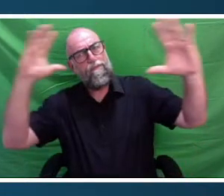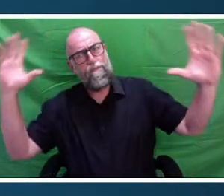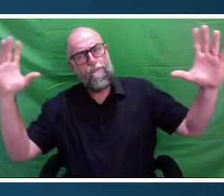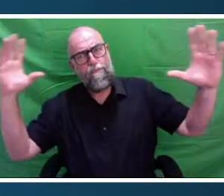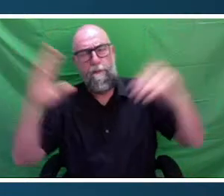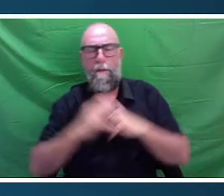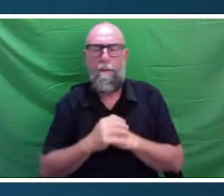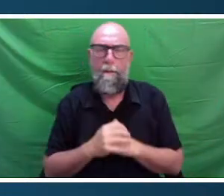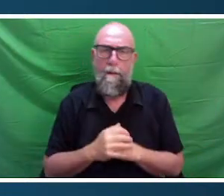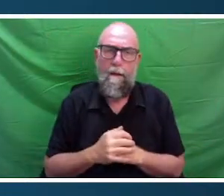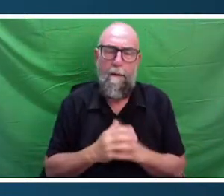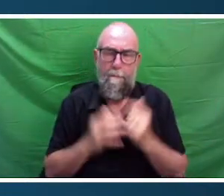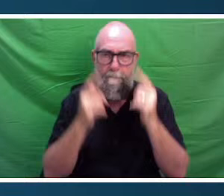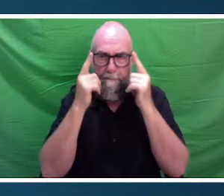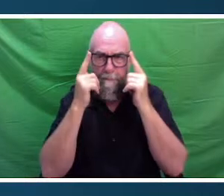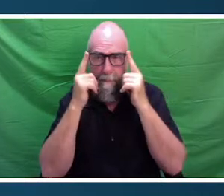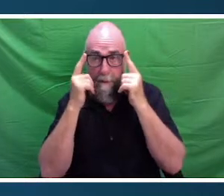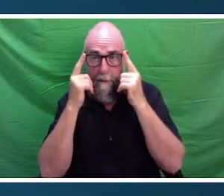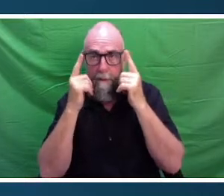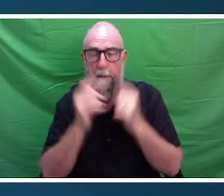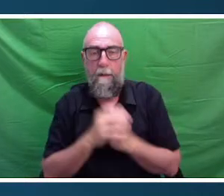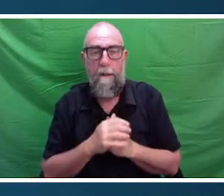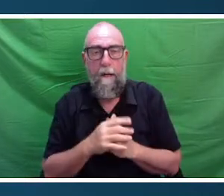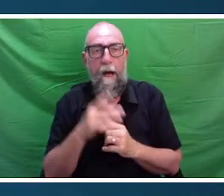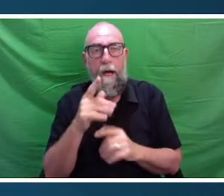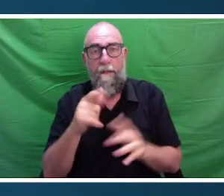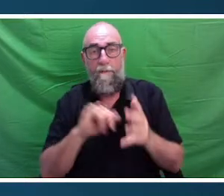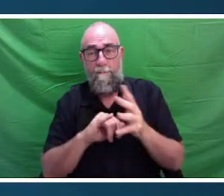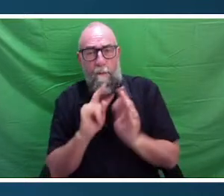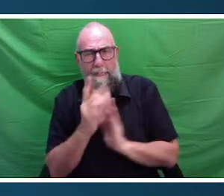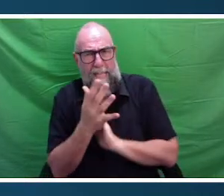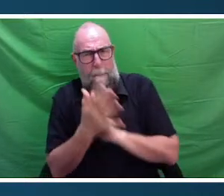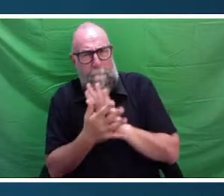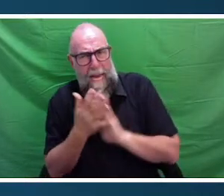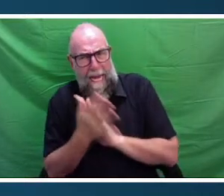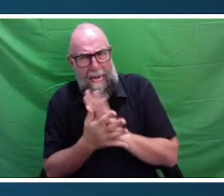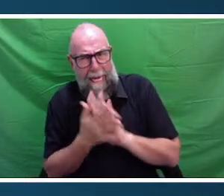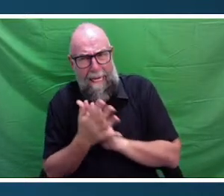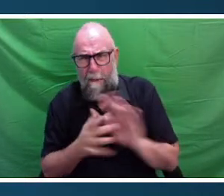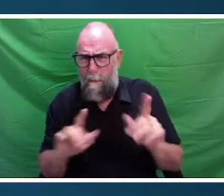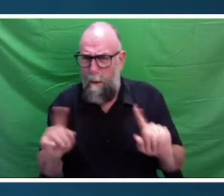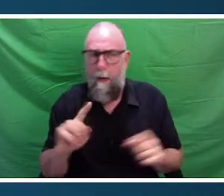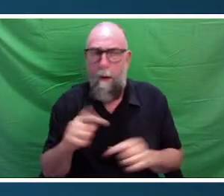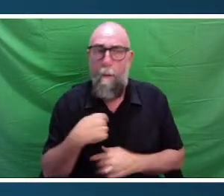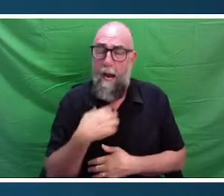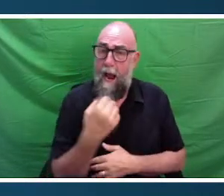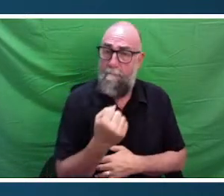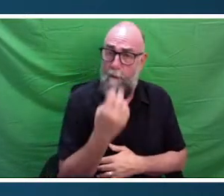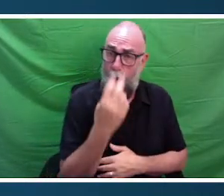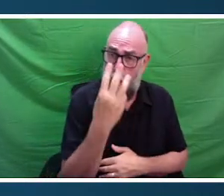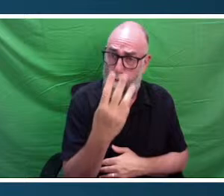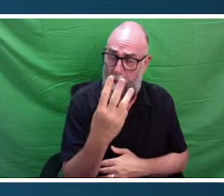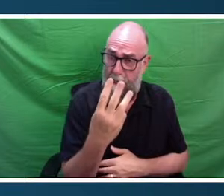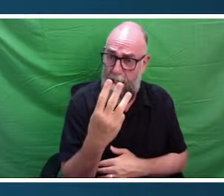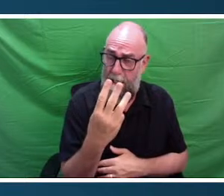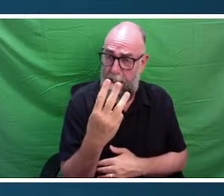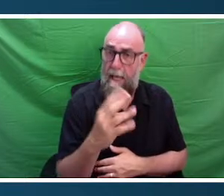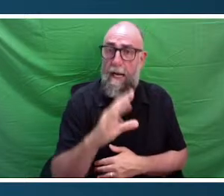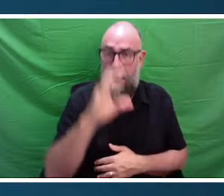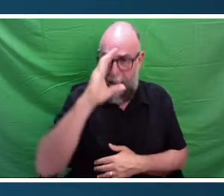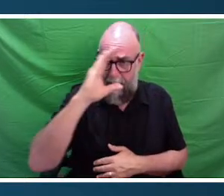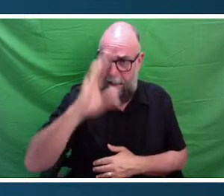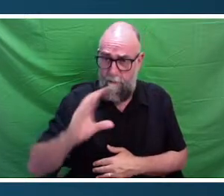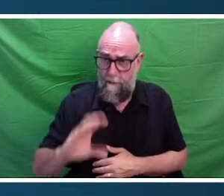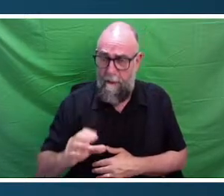longer. So what does it look like in practice? So we've got the three countries that we're sending. The PLMS is the quantitative